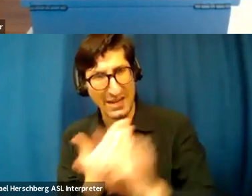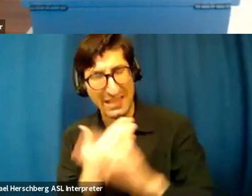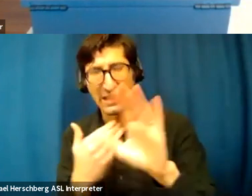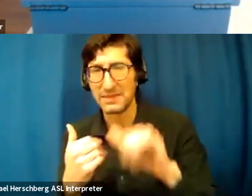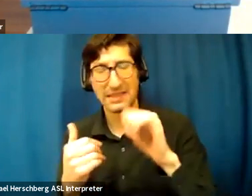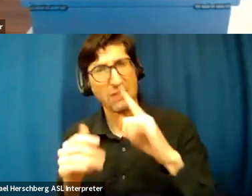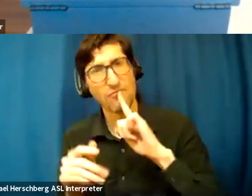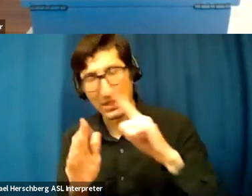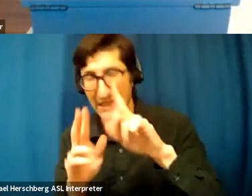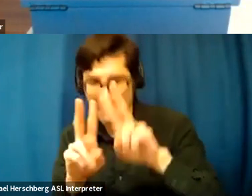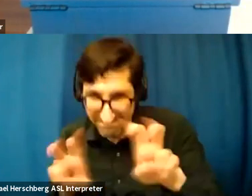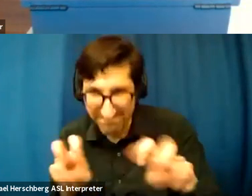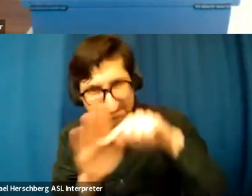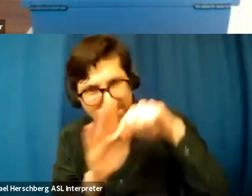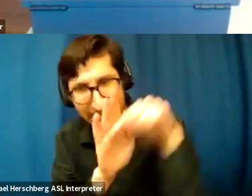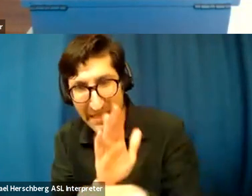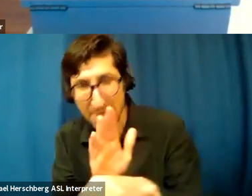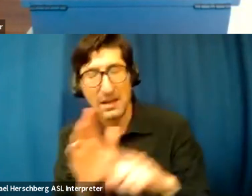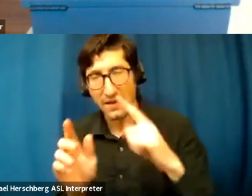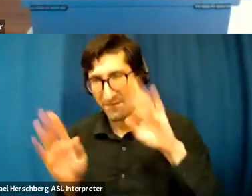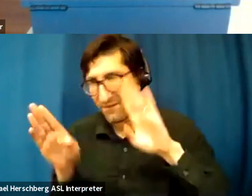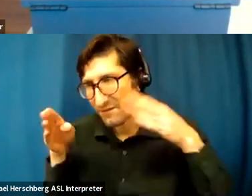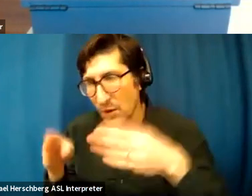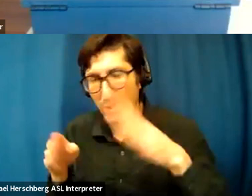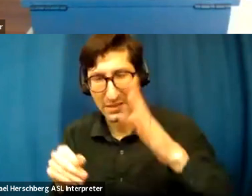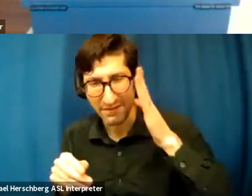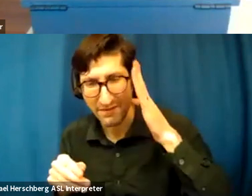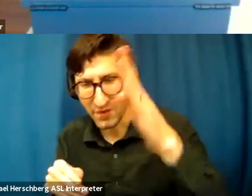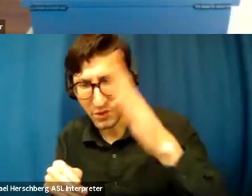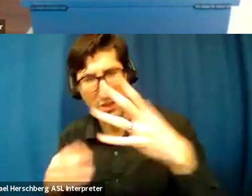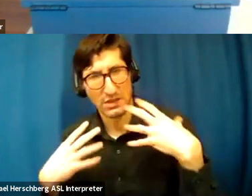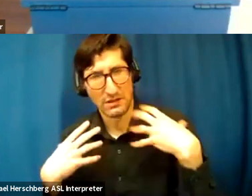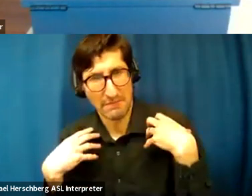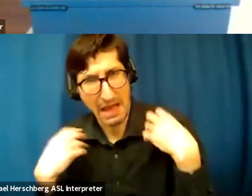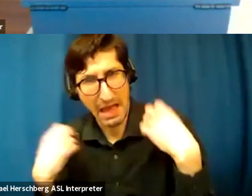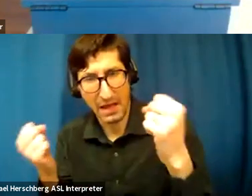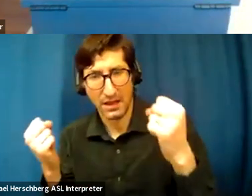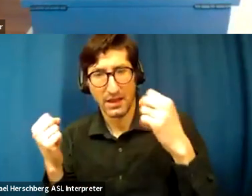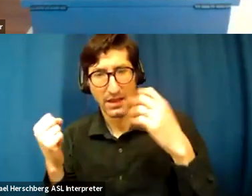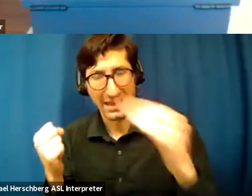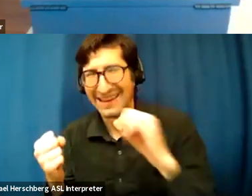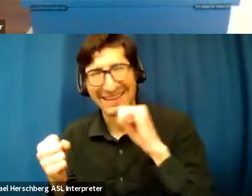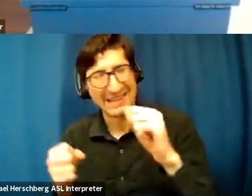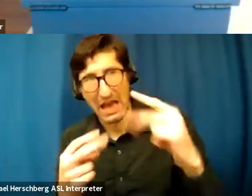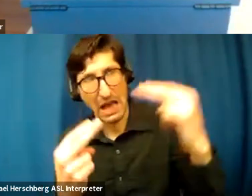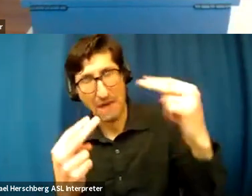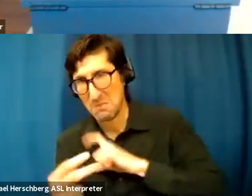on their futures, overall well-being, and safety over school police. Thank you.